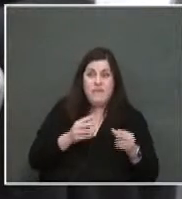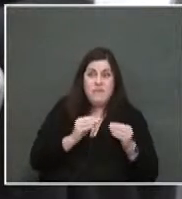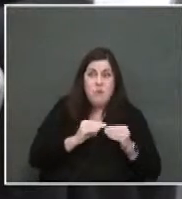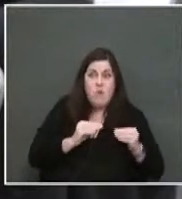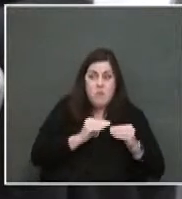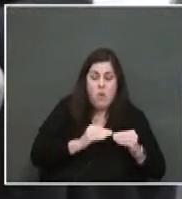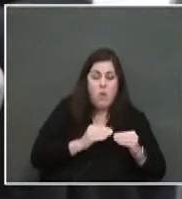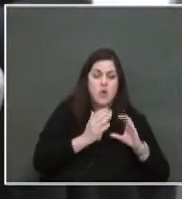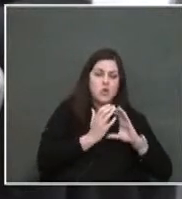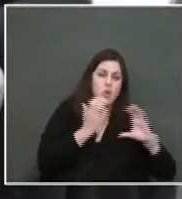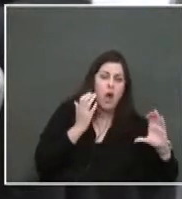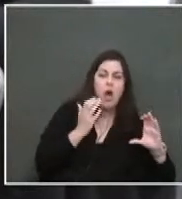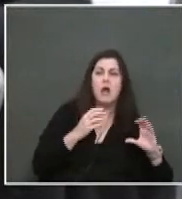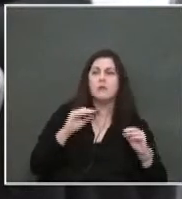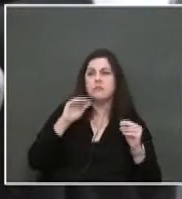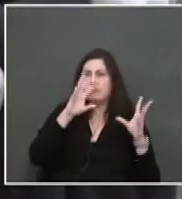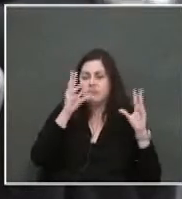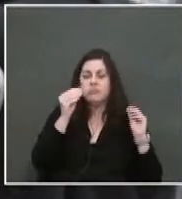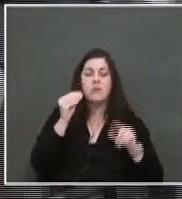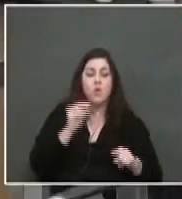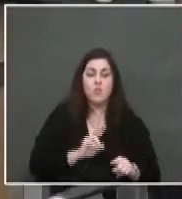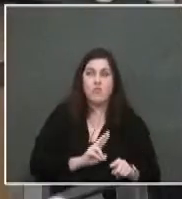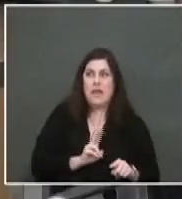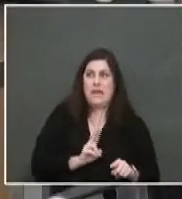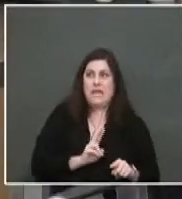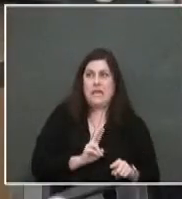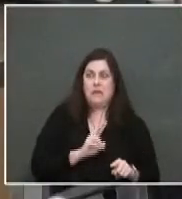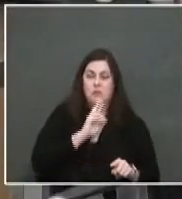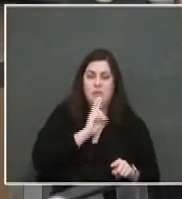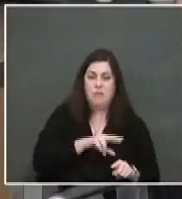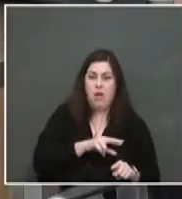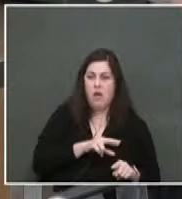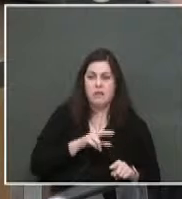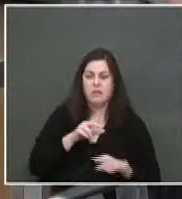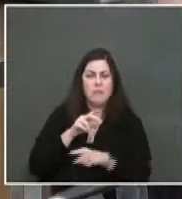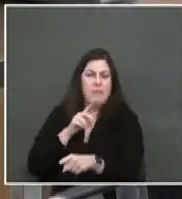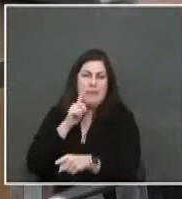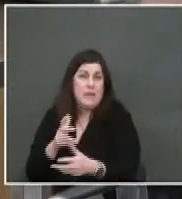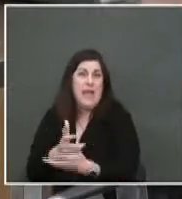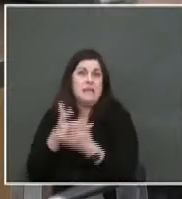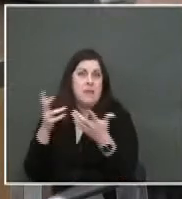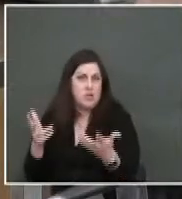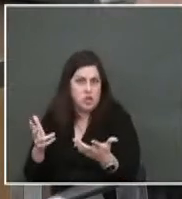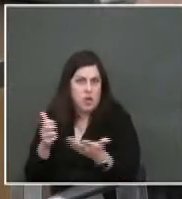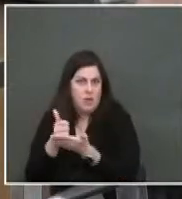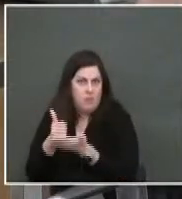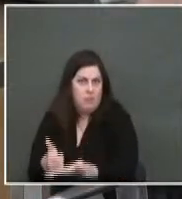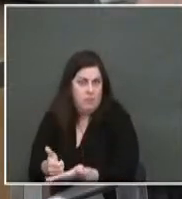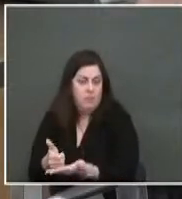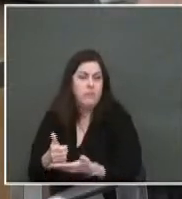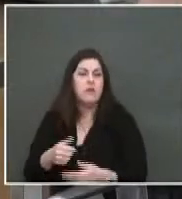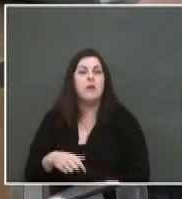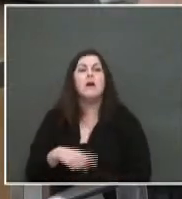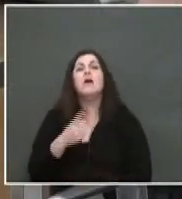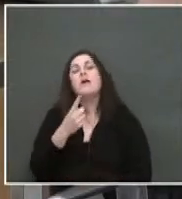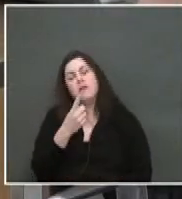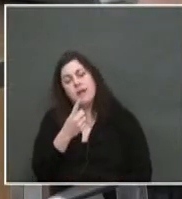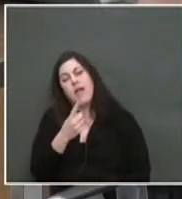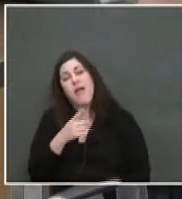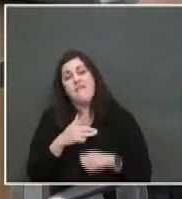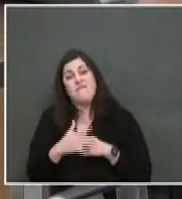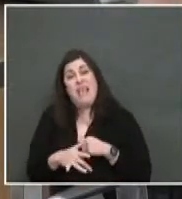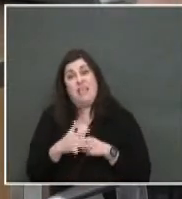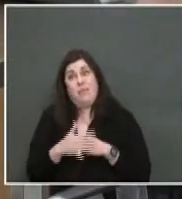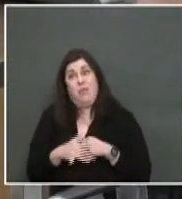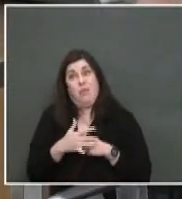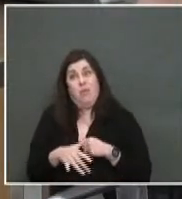other units to respond to other calls. Okay, and speaking of the availability of other units, there was an incident over